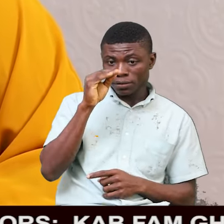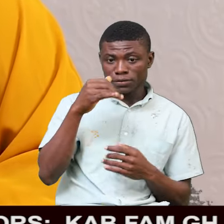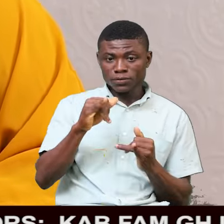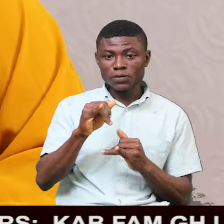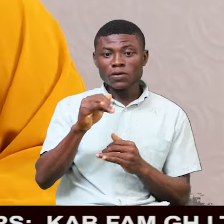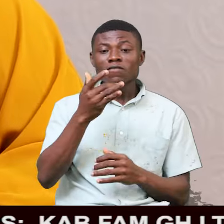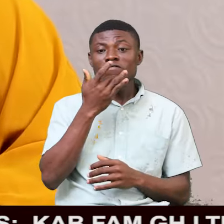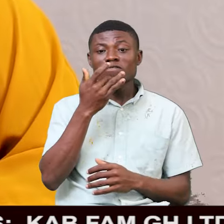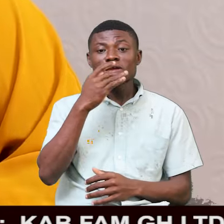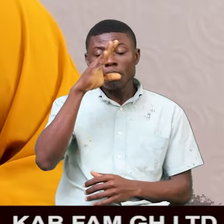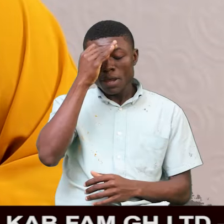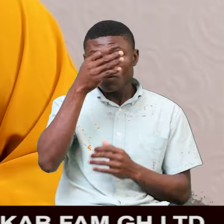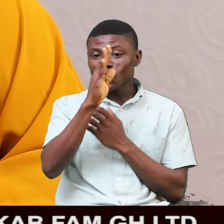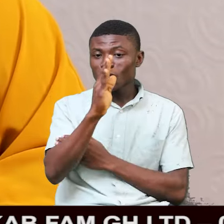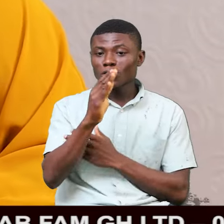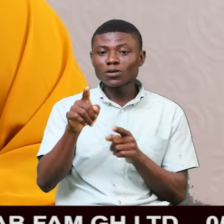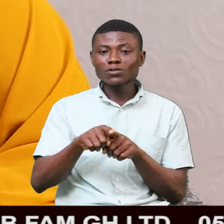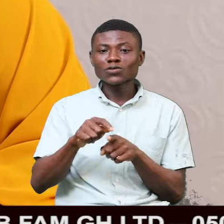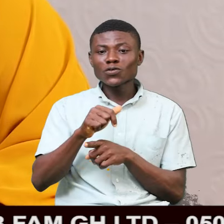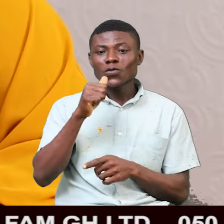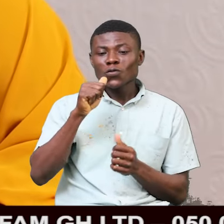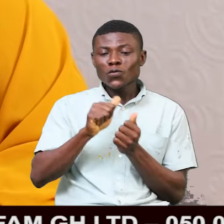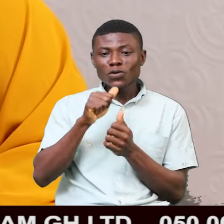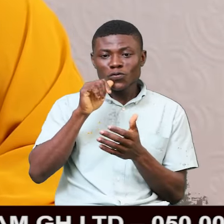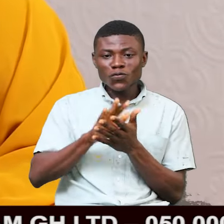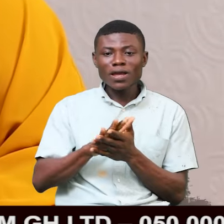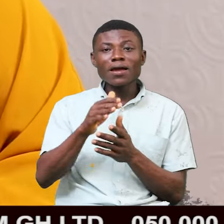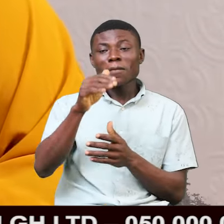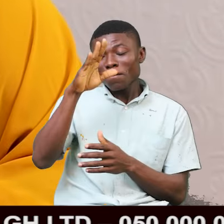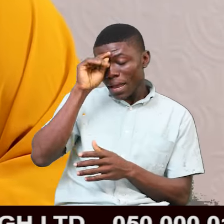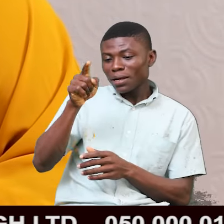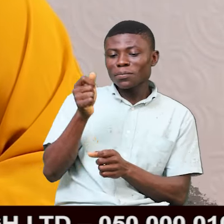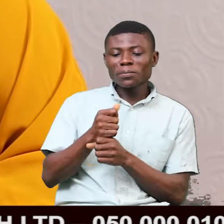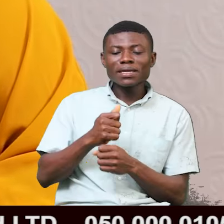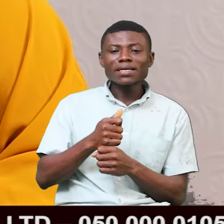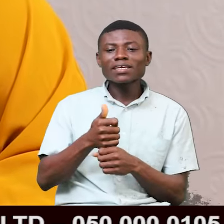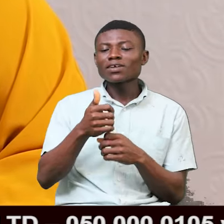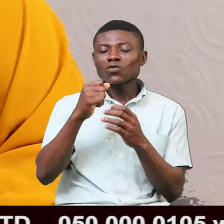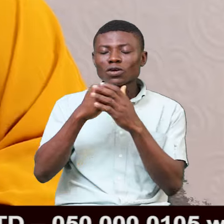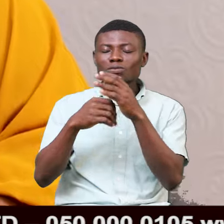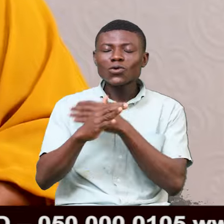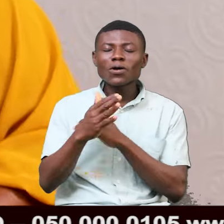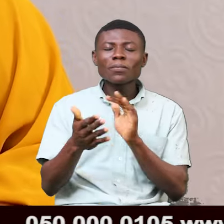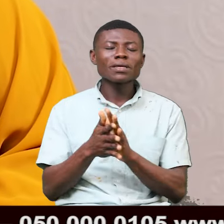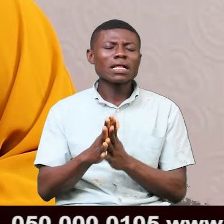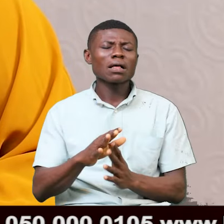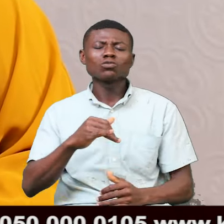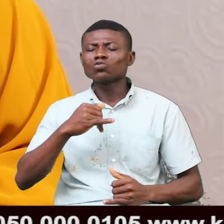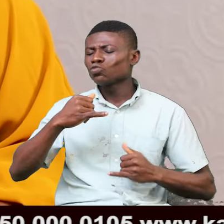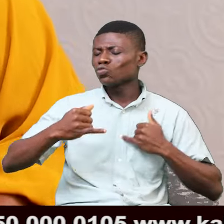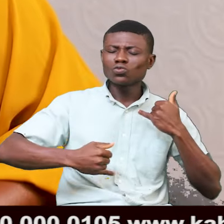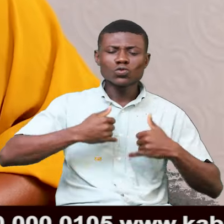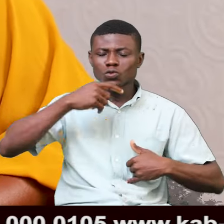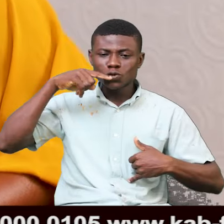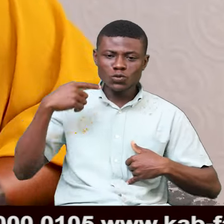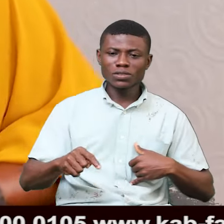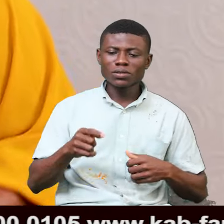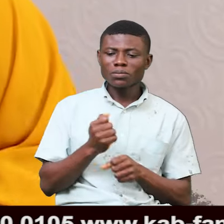your favorite woman of God, Papa will say, "Ome nyamisum ya akono, oma osori ya de, like oma